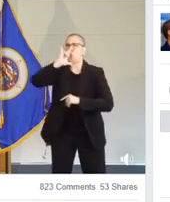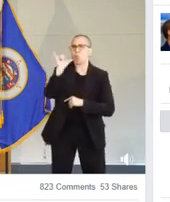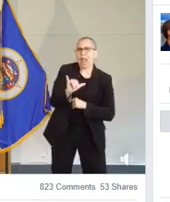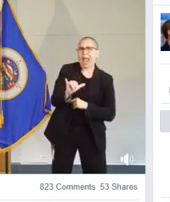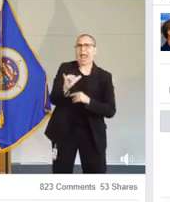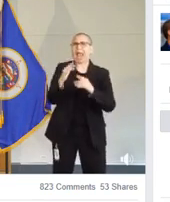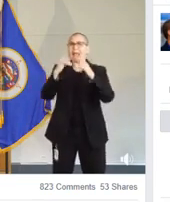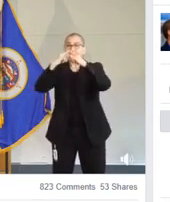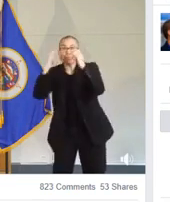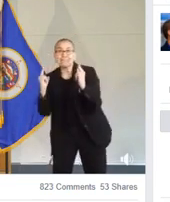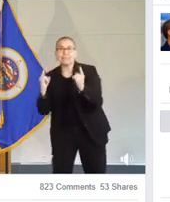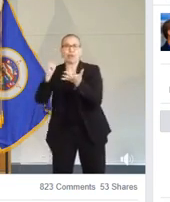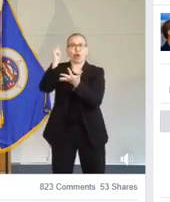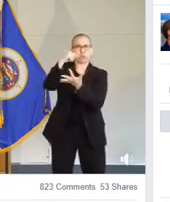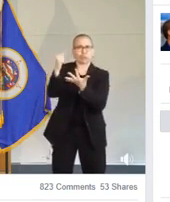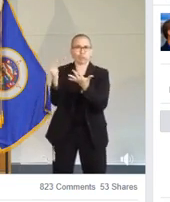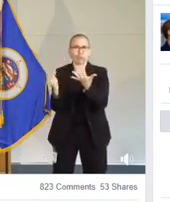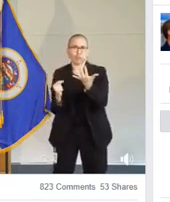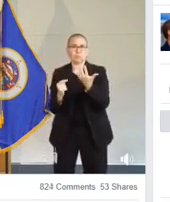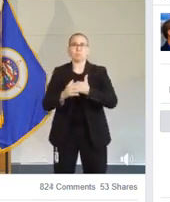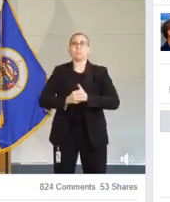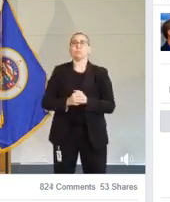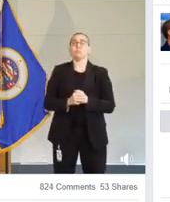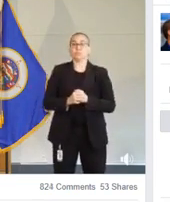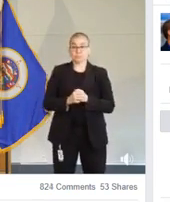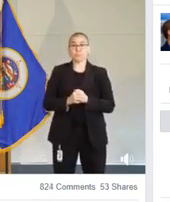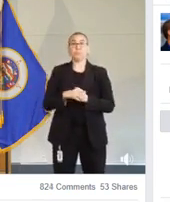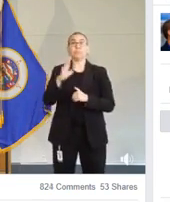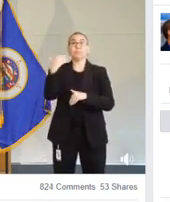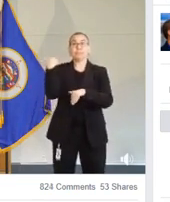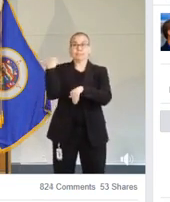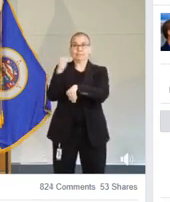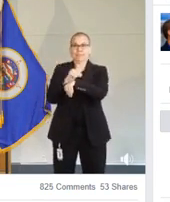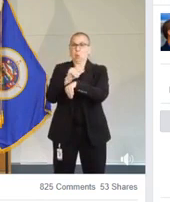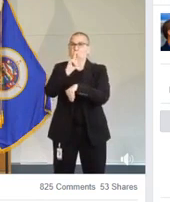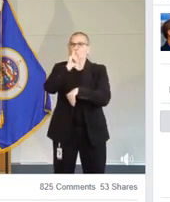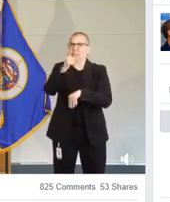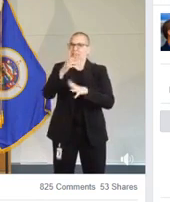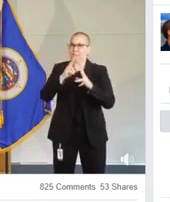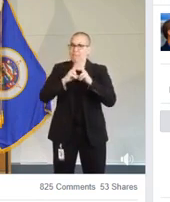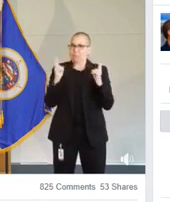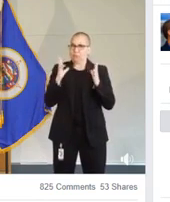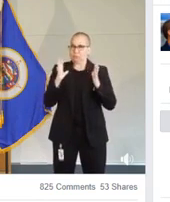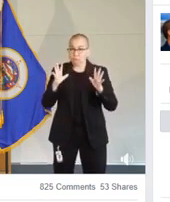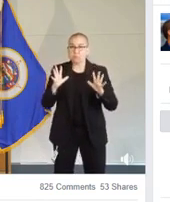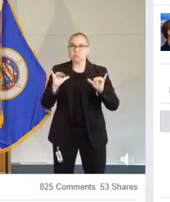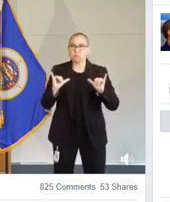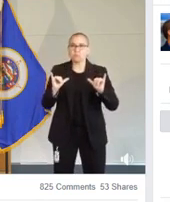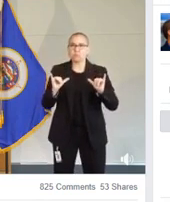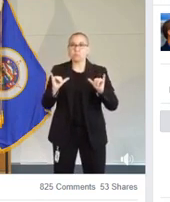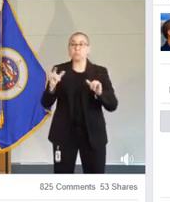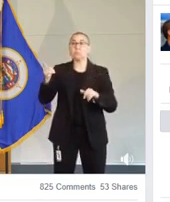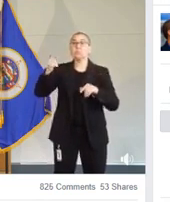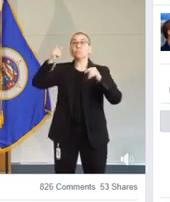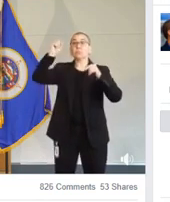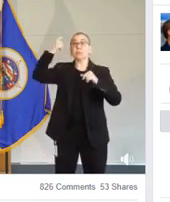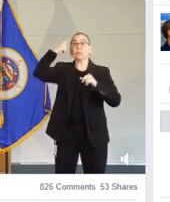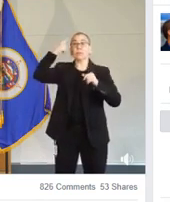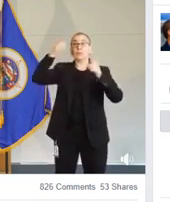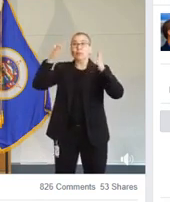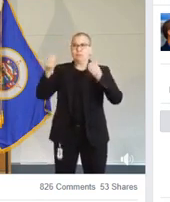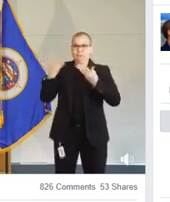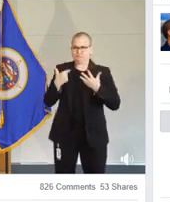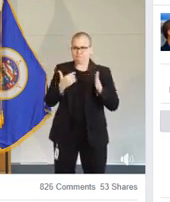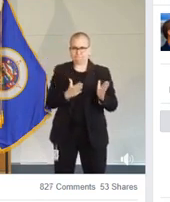That element was lacking. But with the governor's decision to allow me to continue to plan, we began